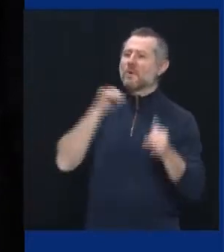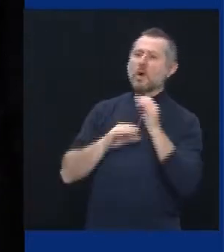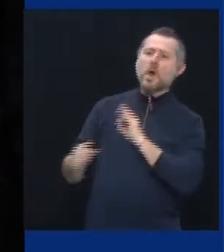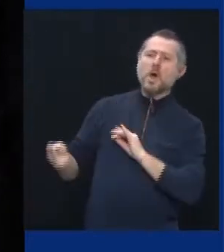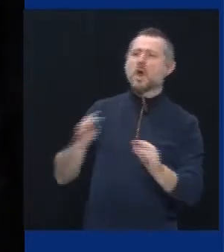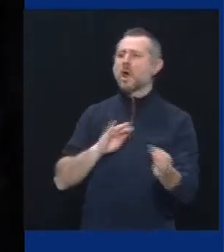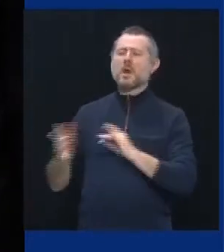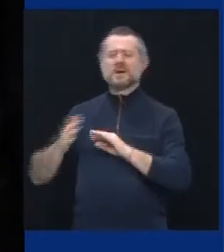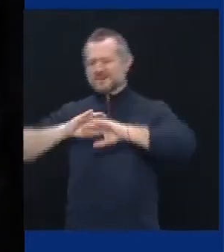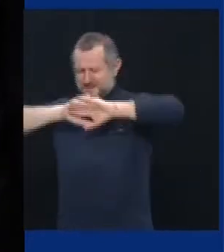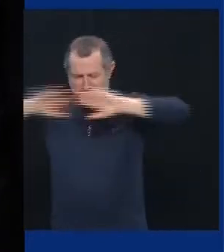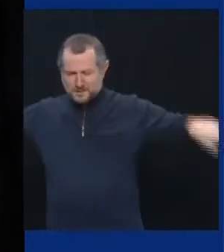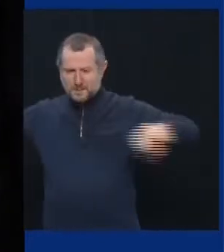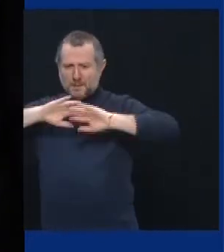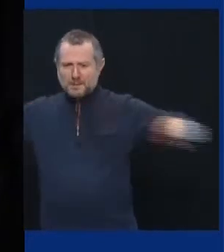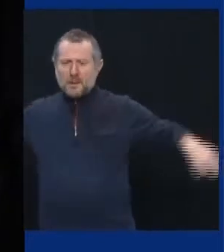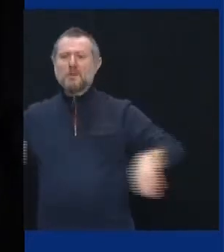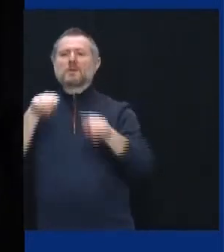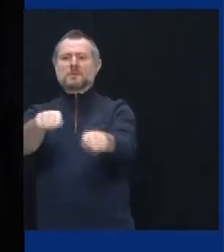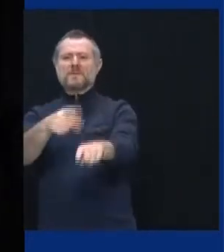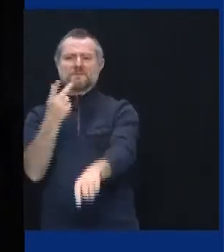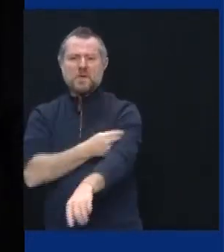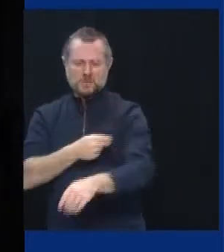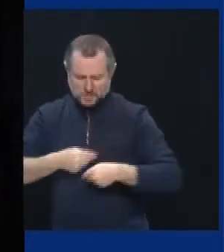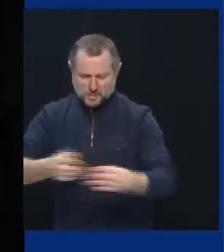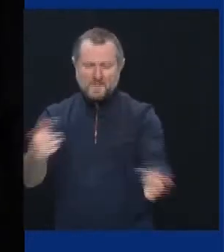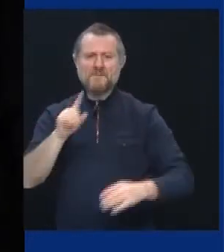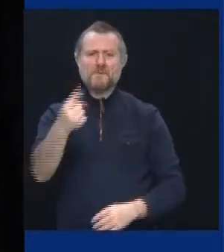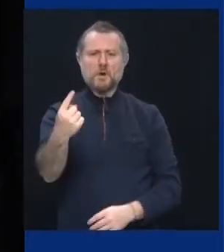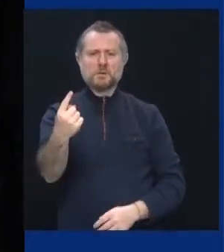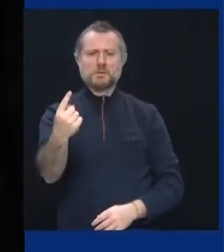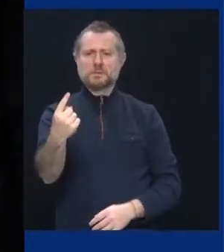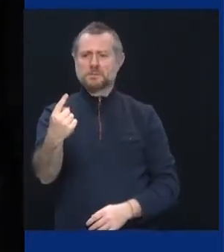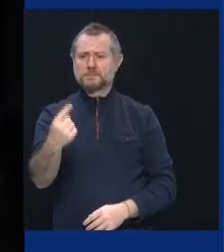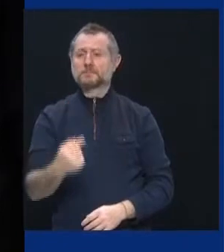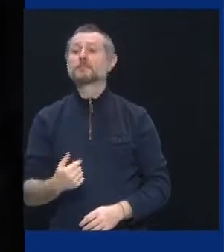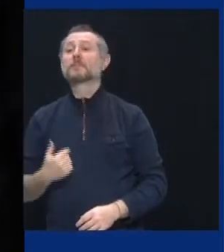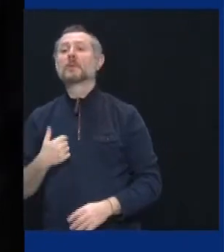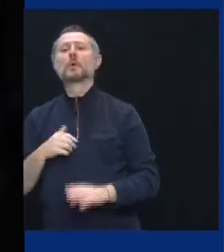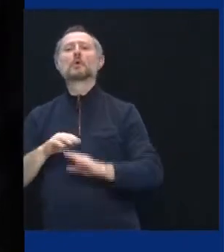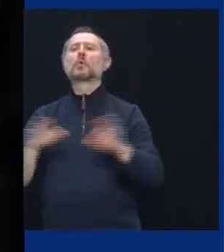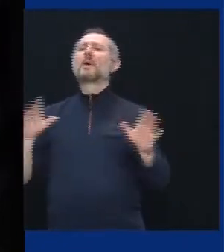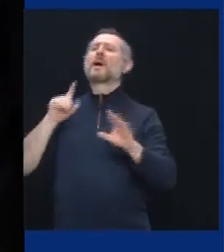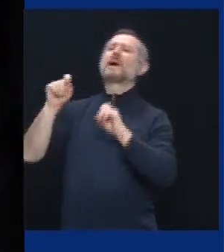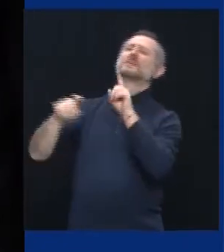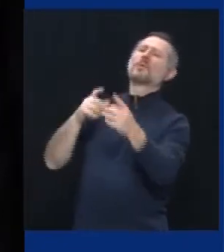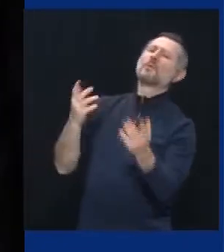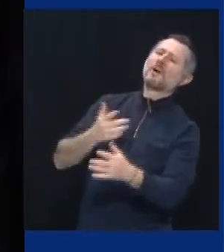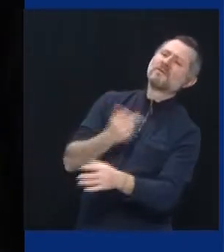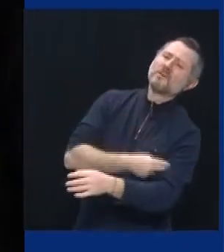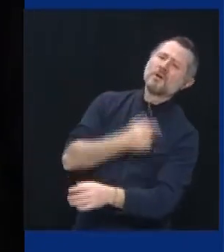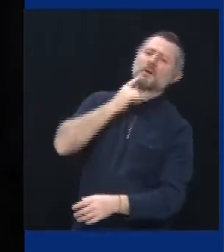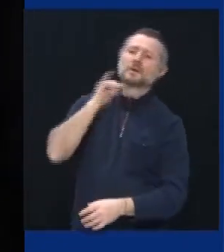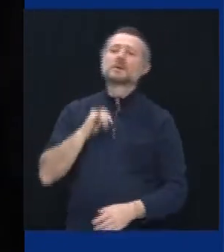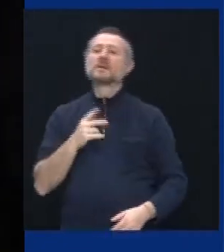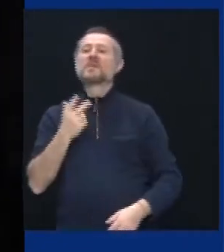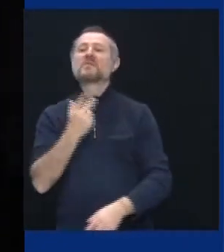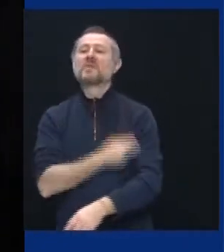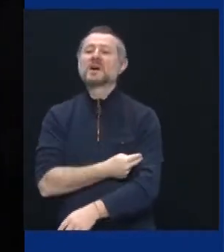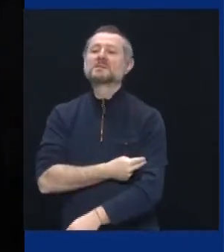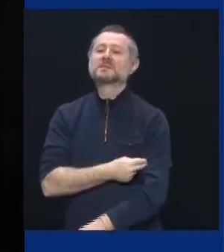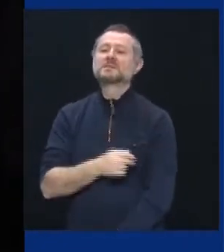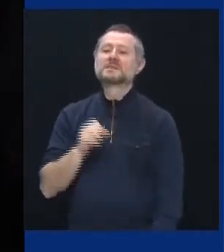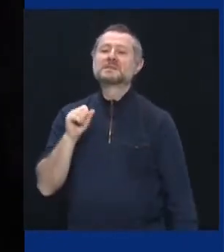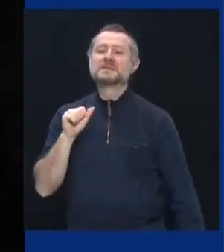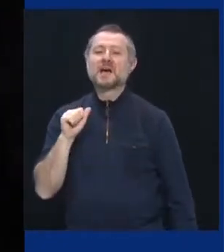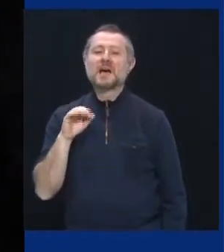to people. And so don't go asking what the vaccine is. All the vaccine is safe. So now